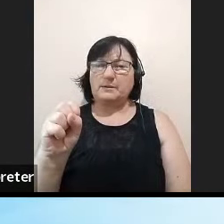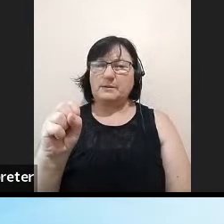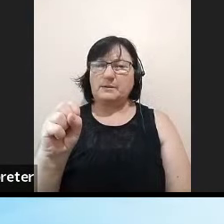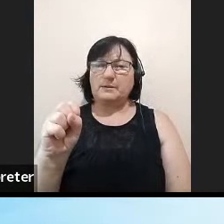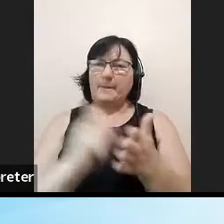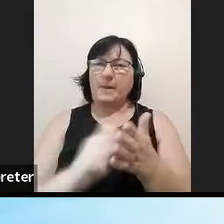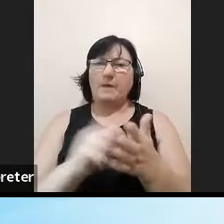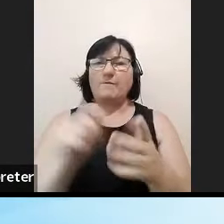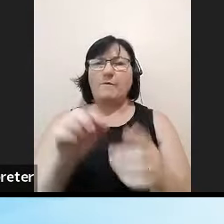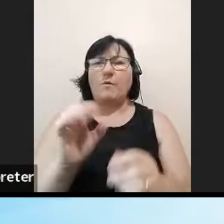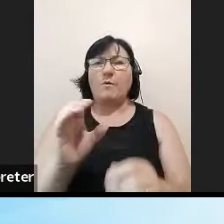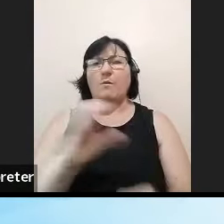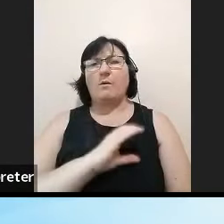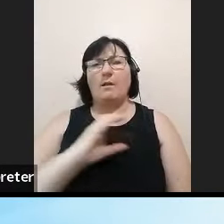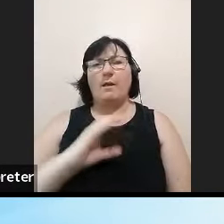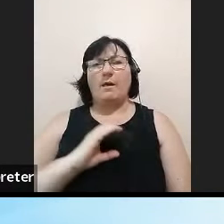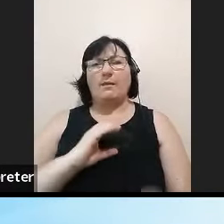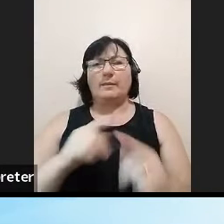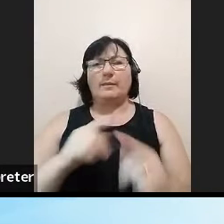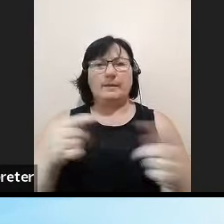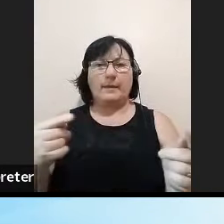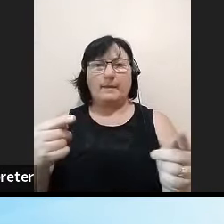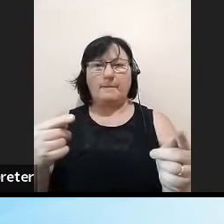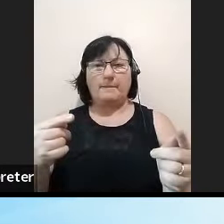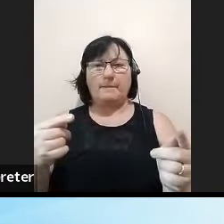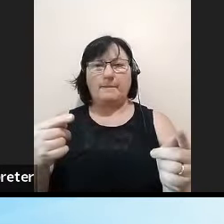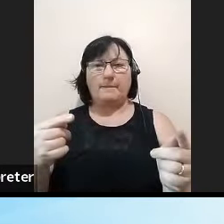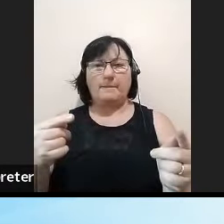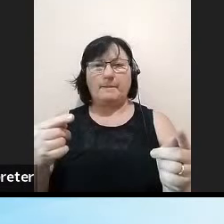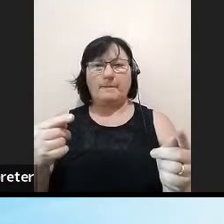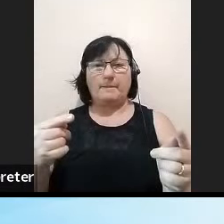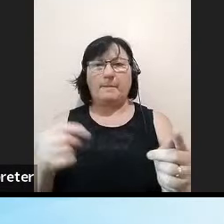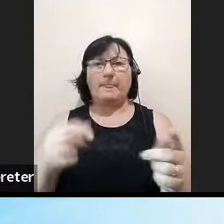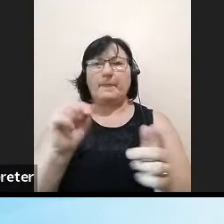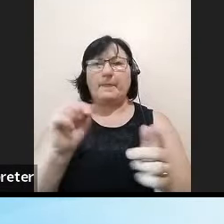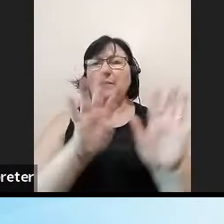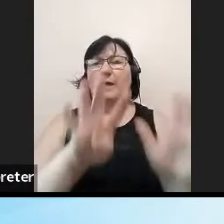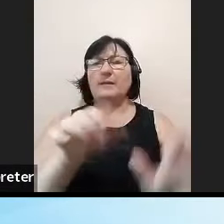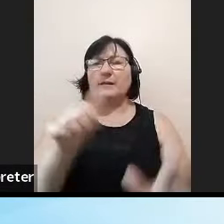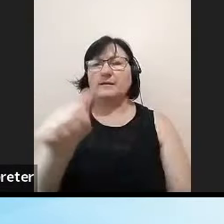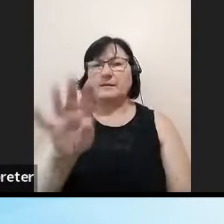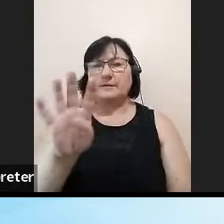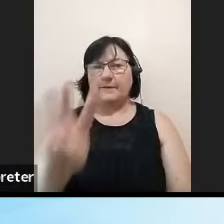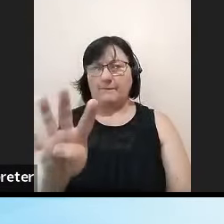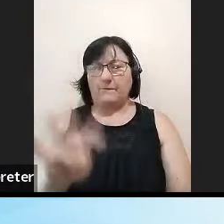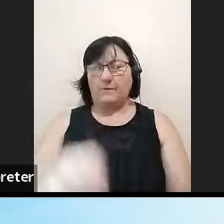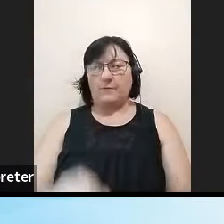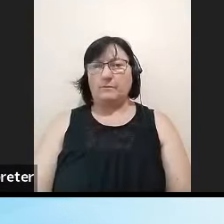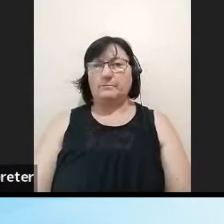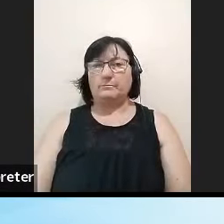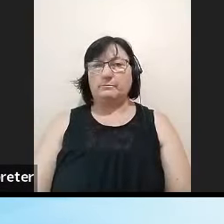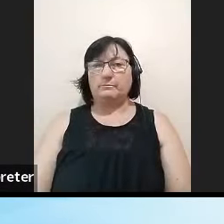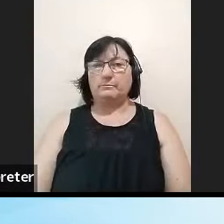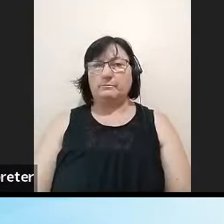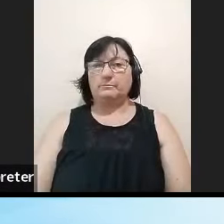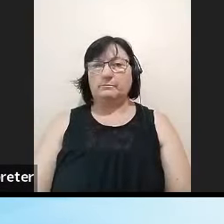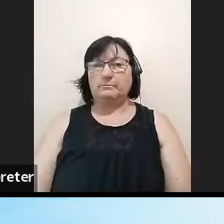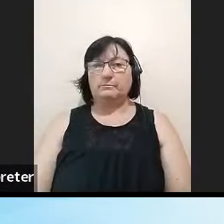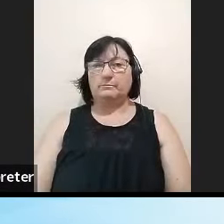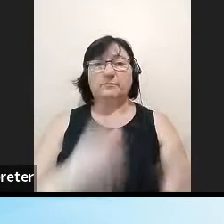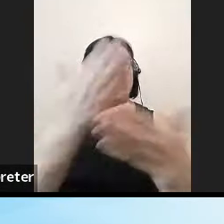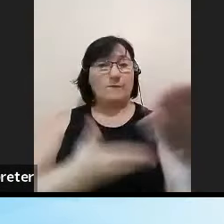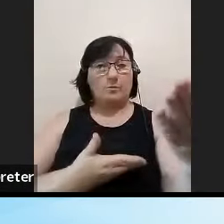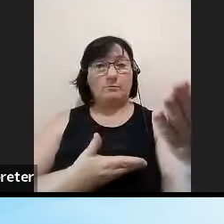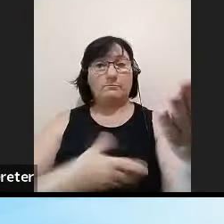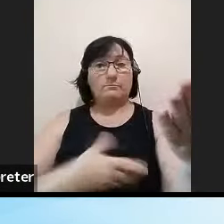current Act of 1964. The applications forms and the requirements can be accessed